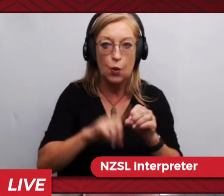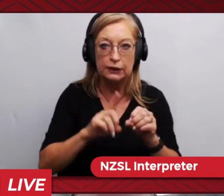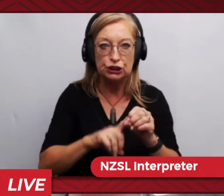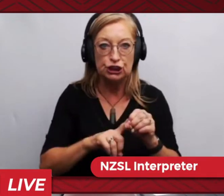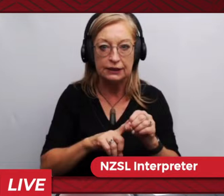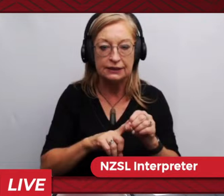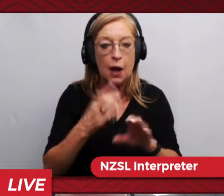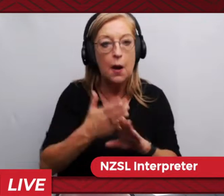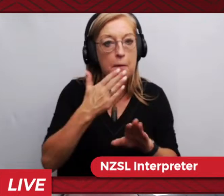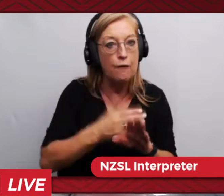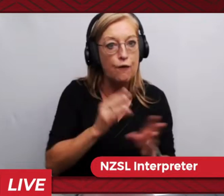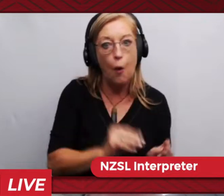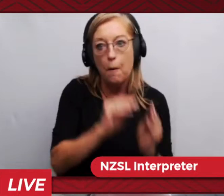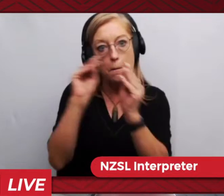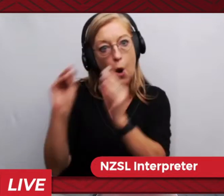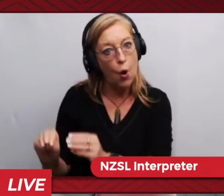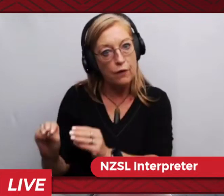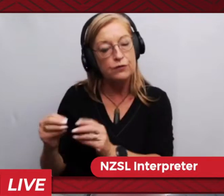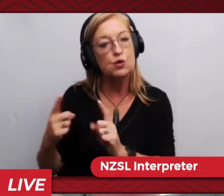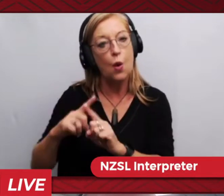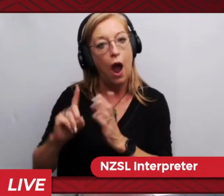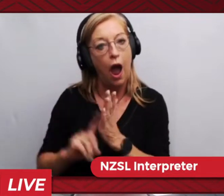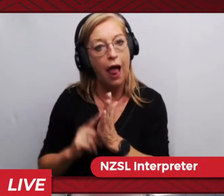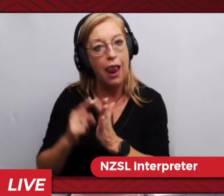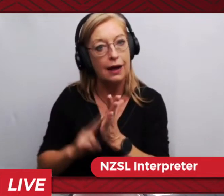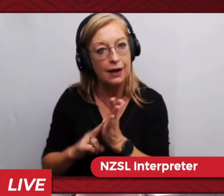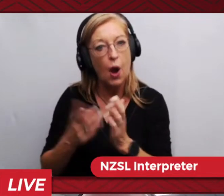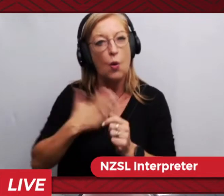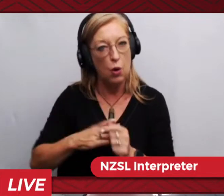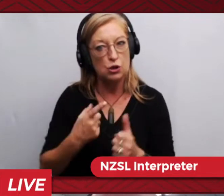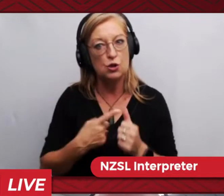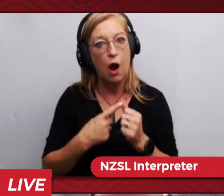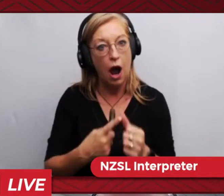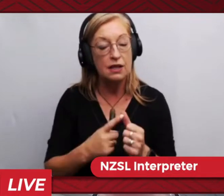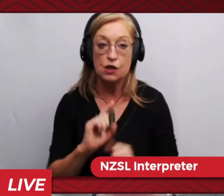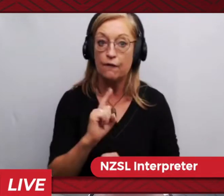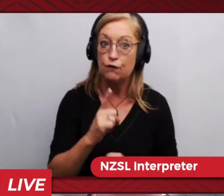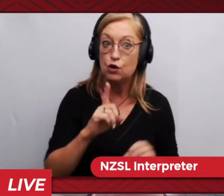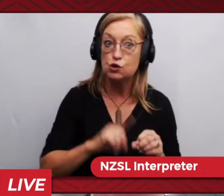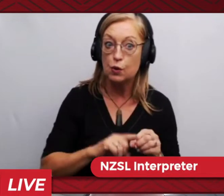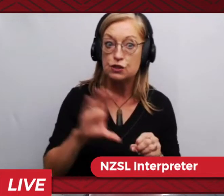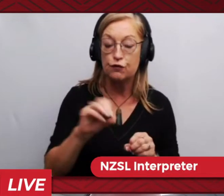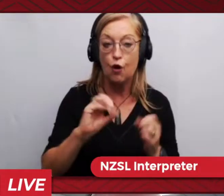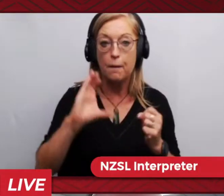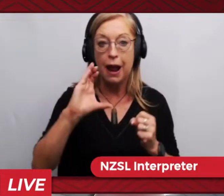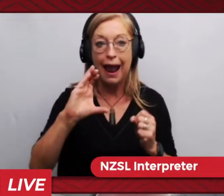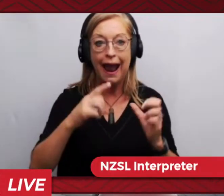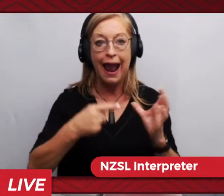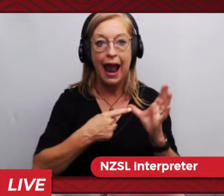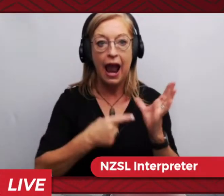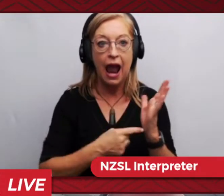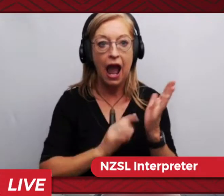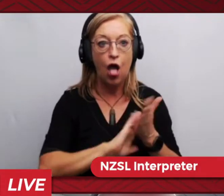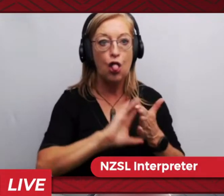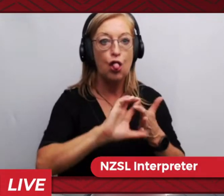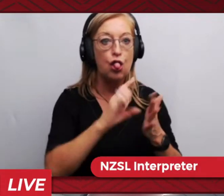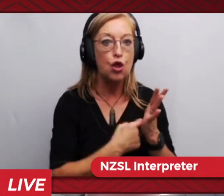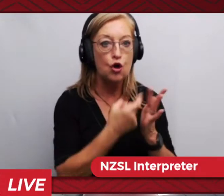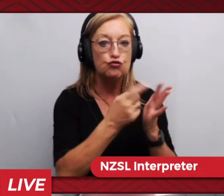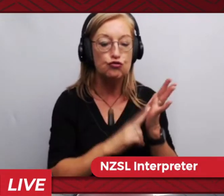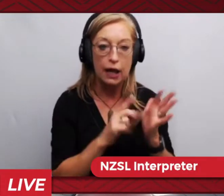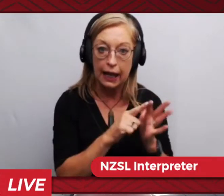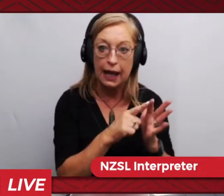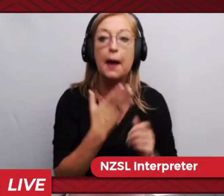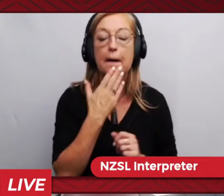before we change topics. Sure. So the first one is from Catherine. I think she must have missed it at the beginning, but can you please